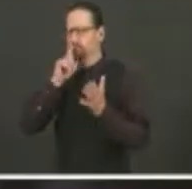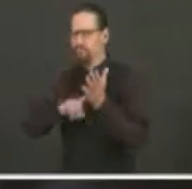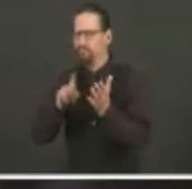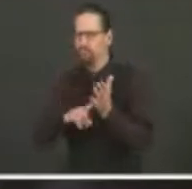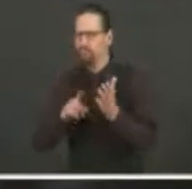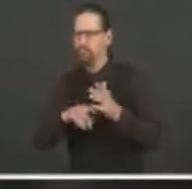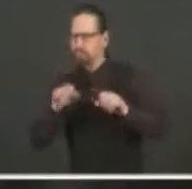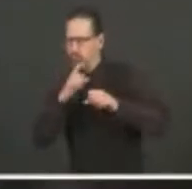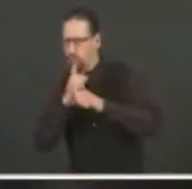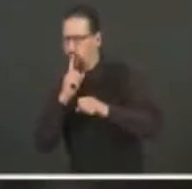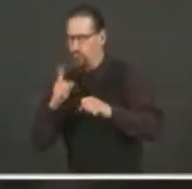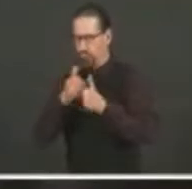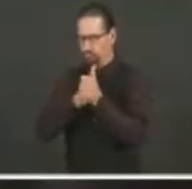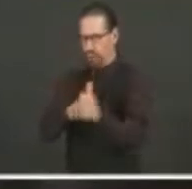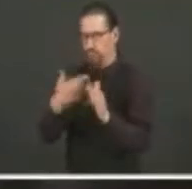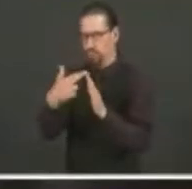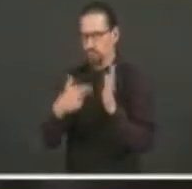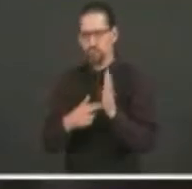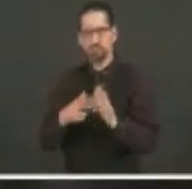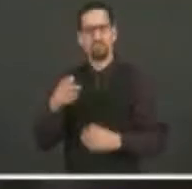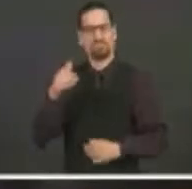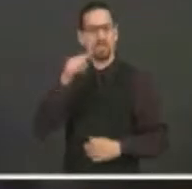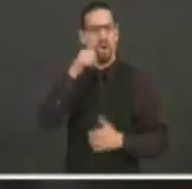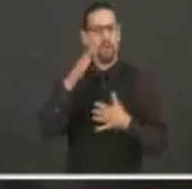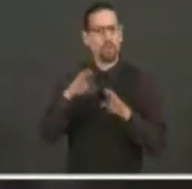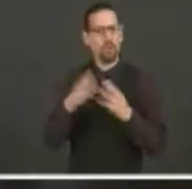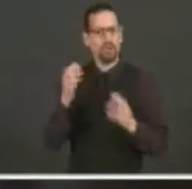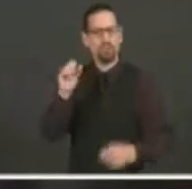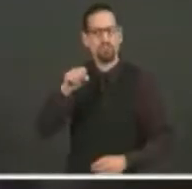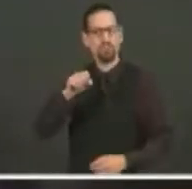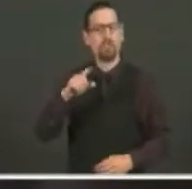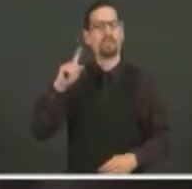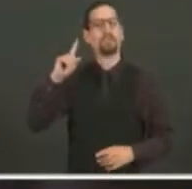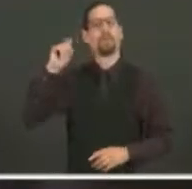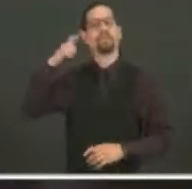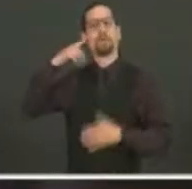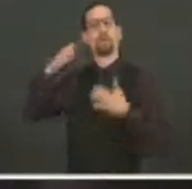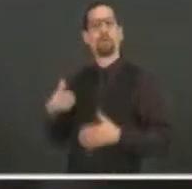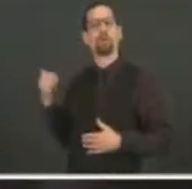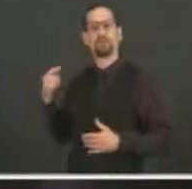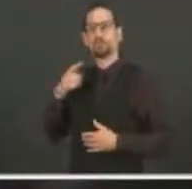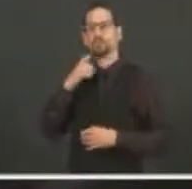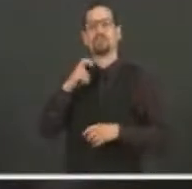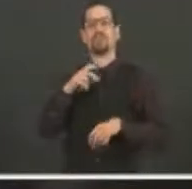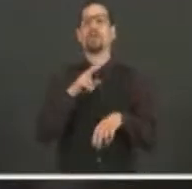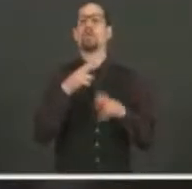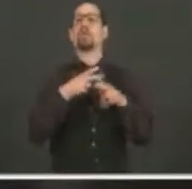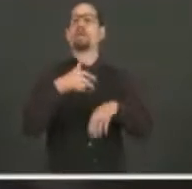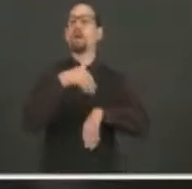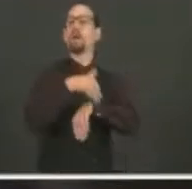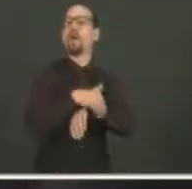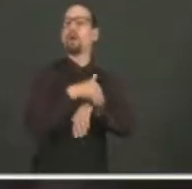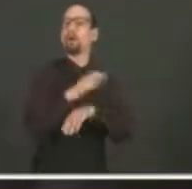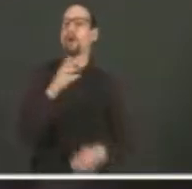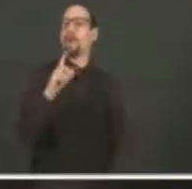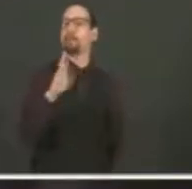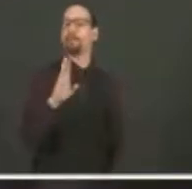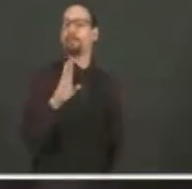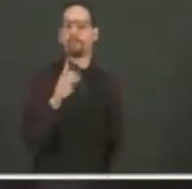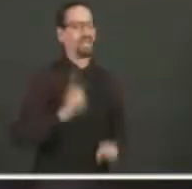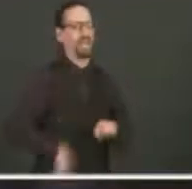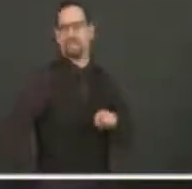As the governor referenced, nightclubs are not permitted to operate as nightclubs, and there'll be more guidance on that